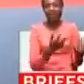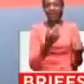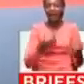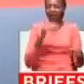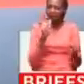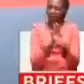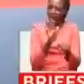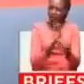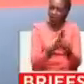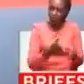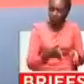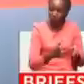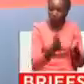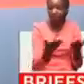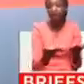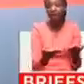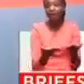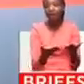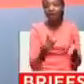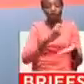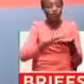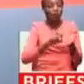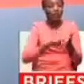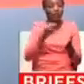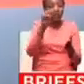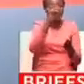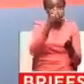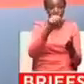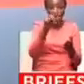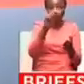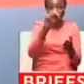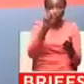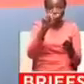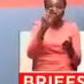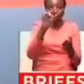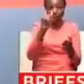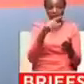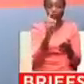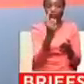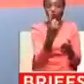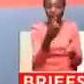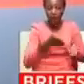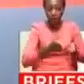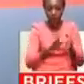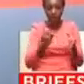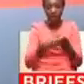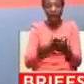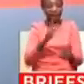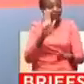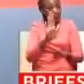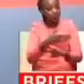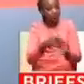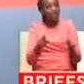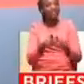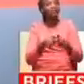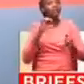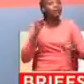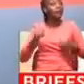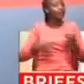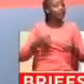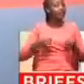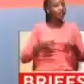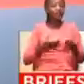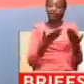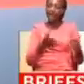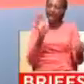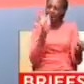very many entrances. So Santeria is just one of them. You know, the music industry is another one. The entertainment industry is another entrance. You know,